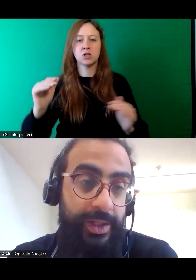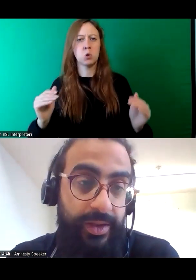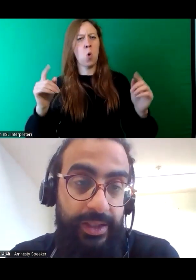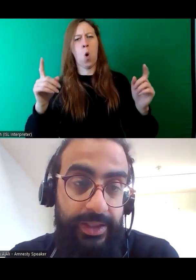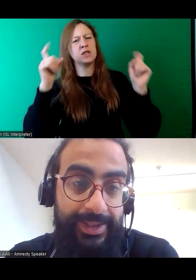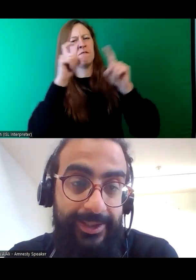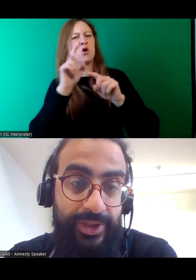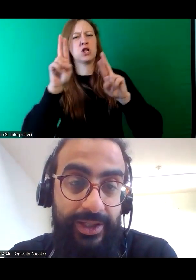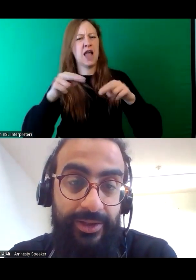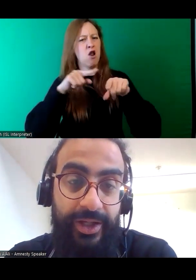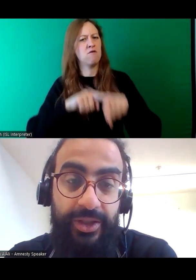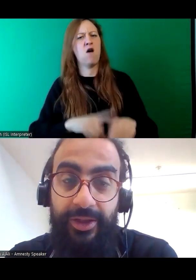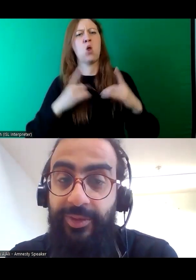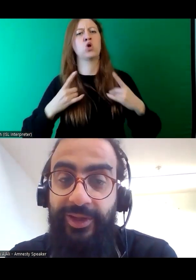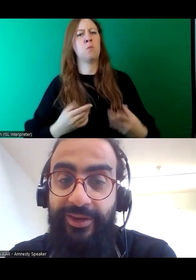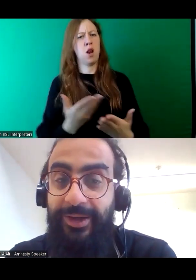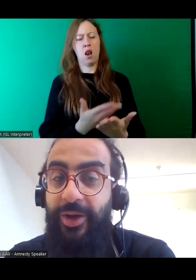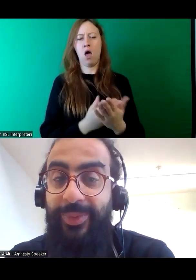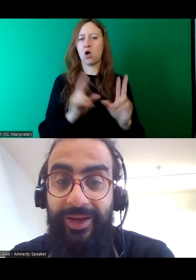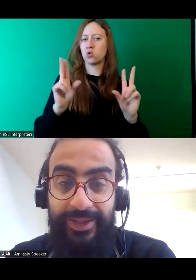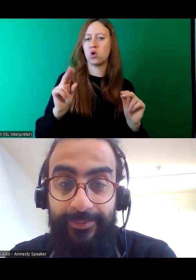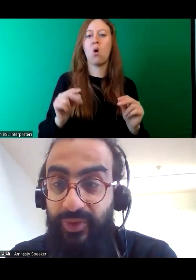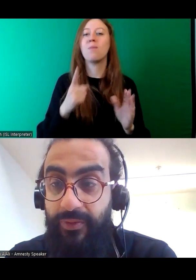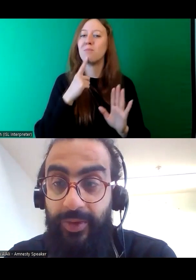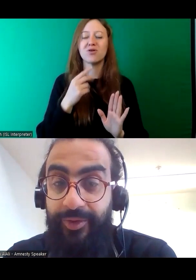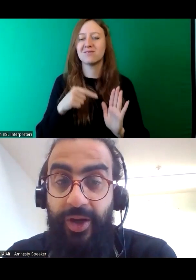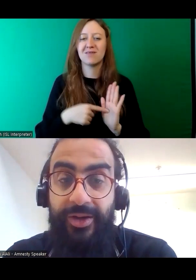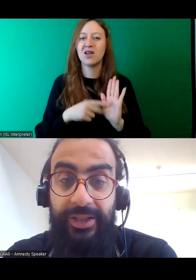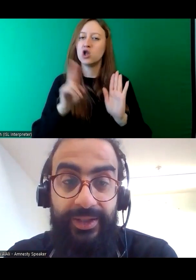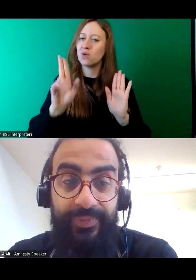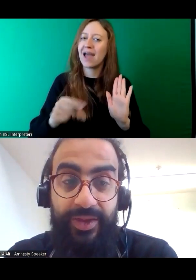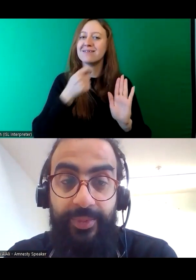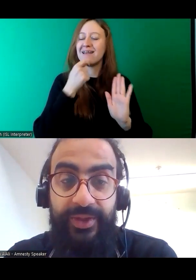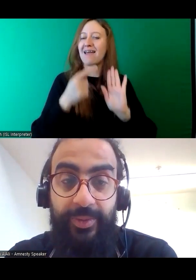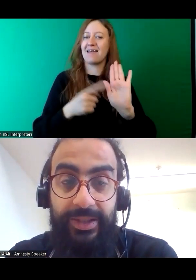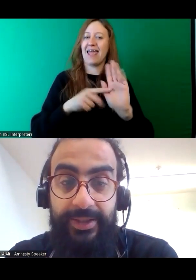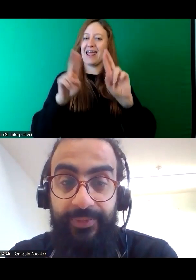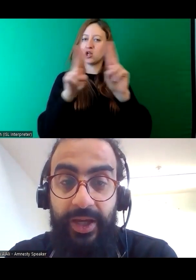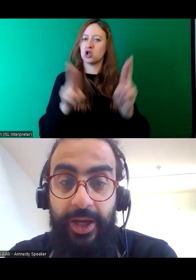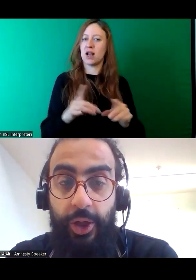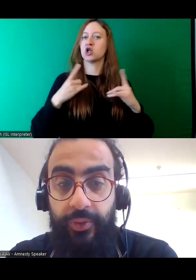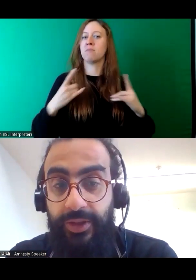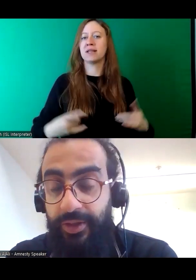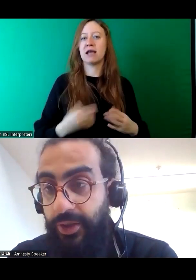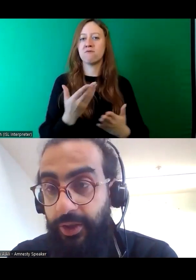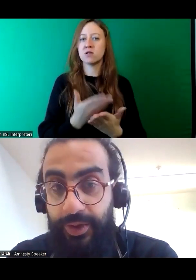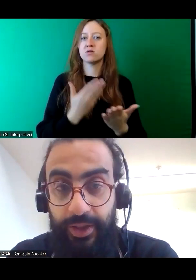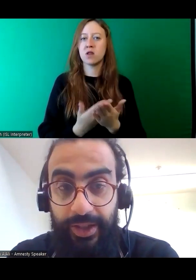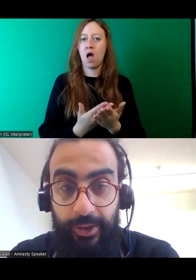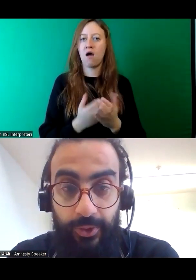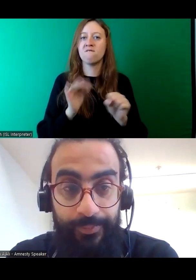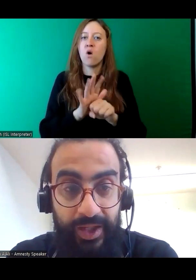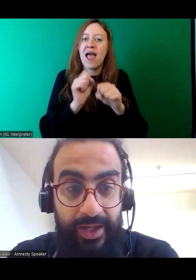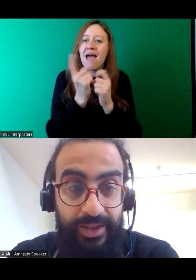to debunk this is just to say international humanitarian law applies to everyone regardless, and the principles of international